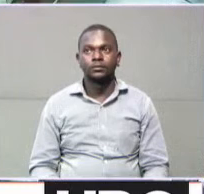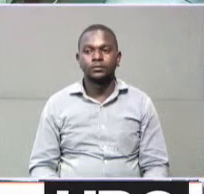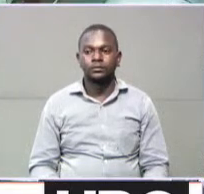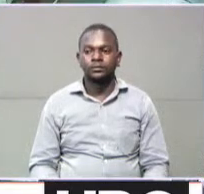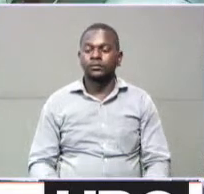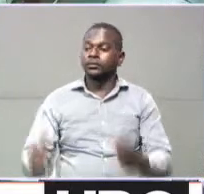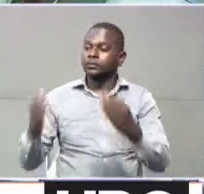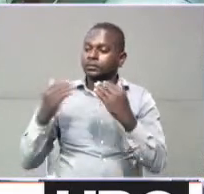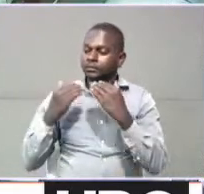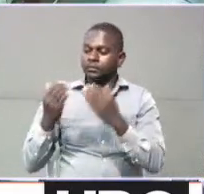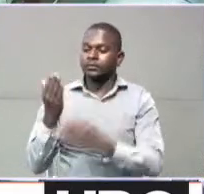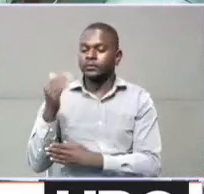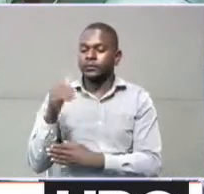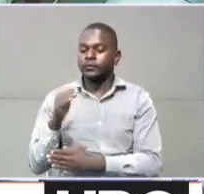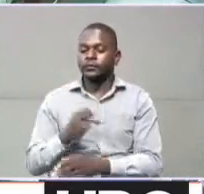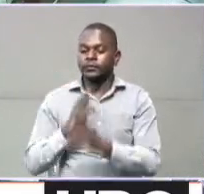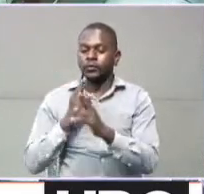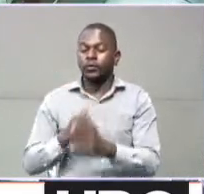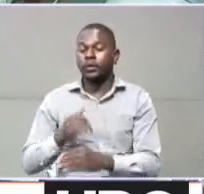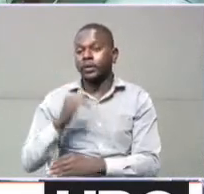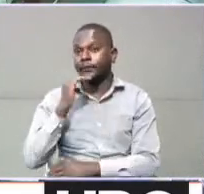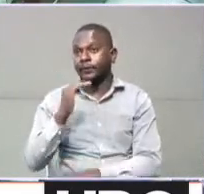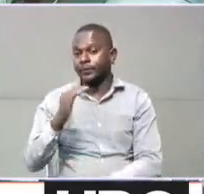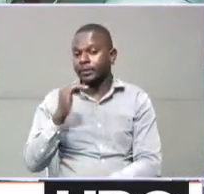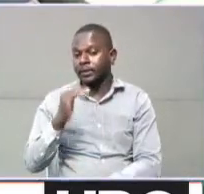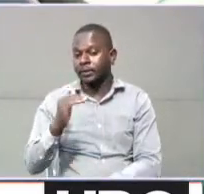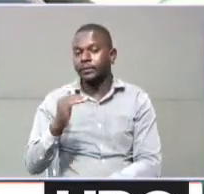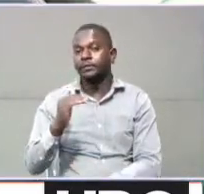uh thank you so much right honourable speaker